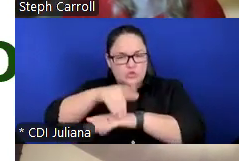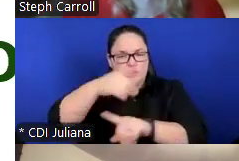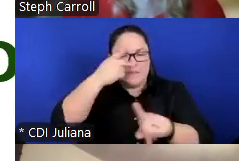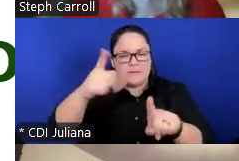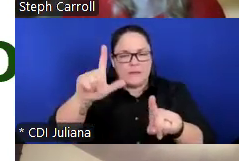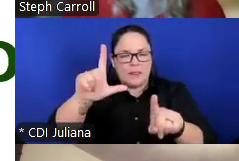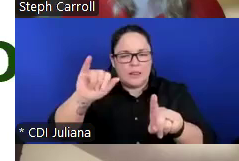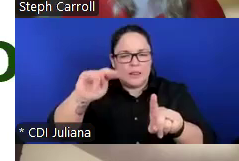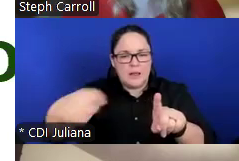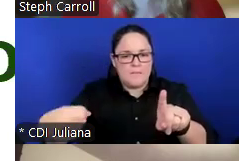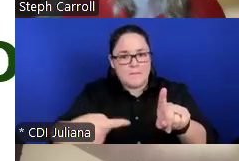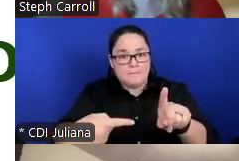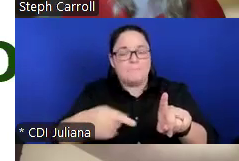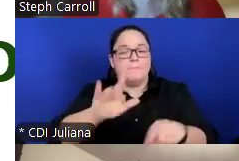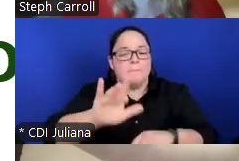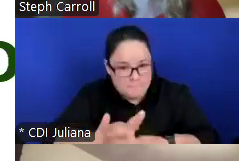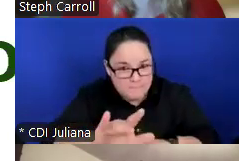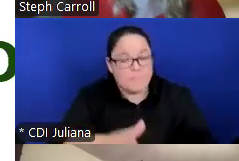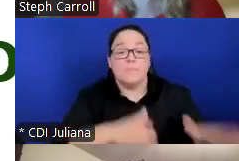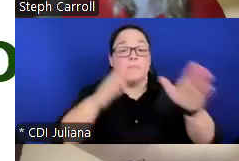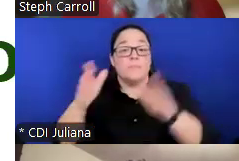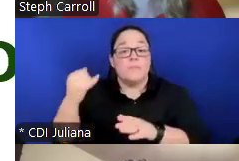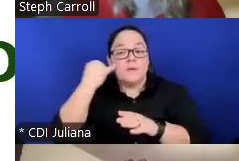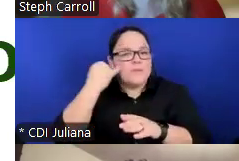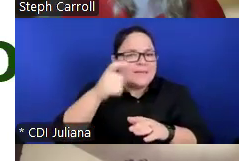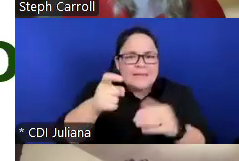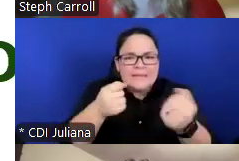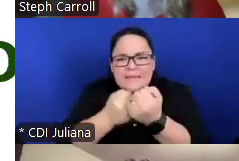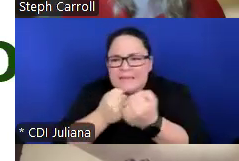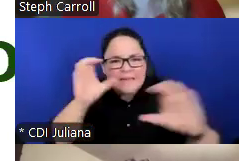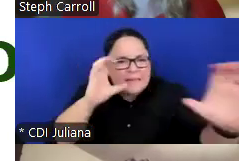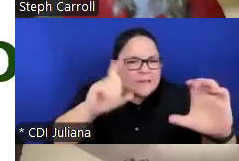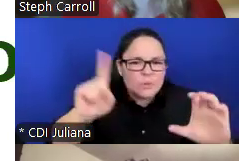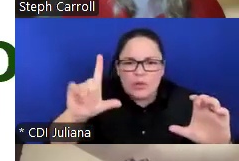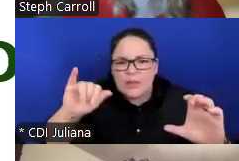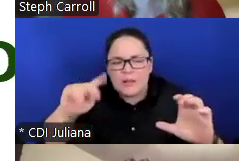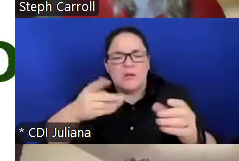support accessing the link. And a note that this session is being recorded.